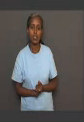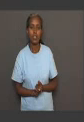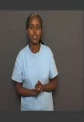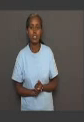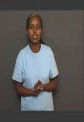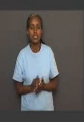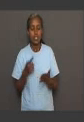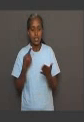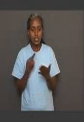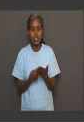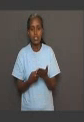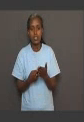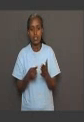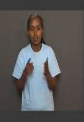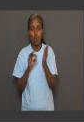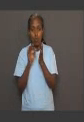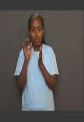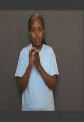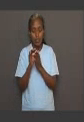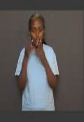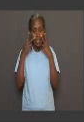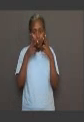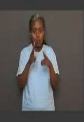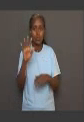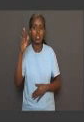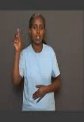existential quantifier looks like this.